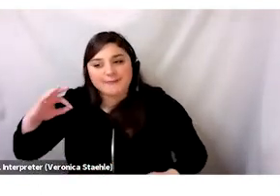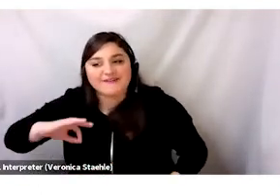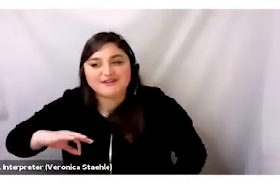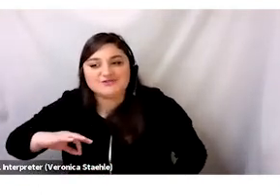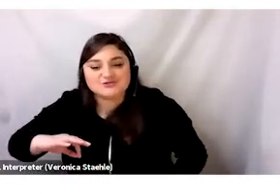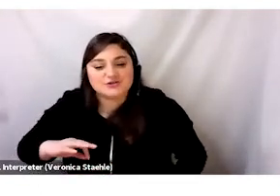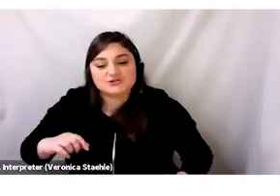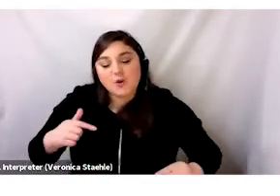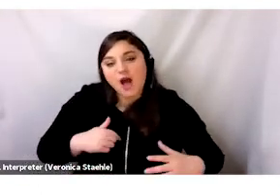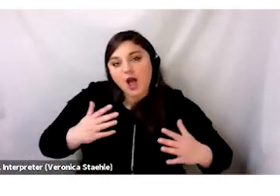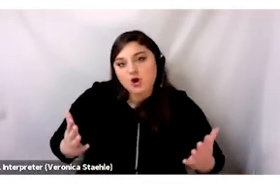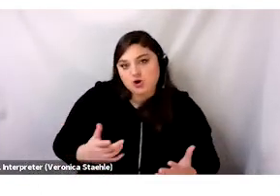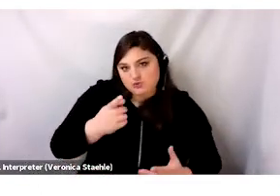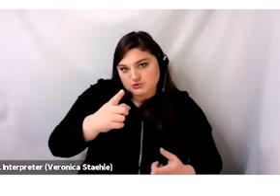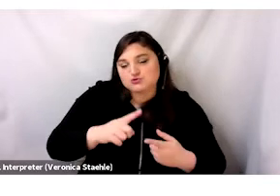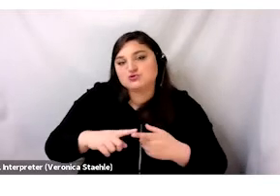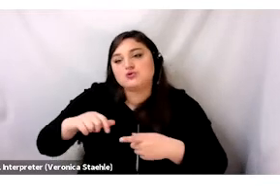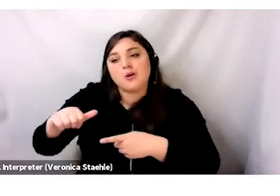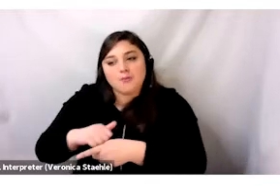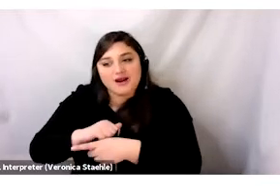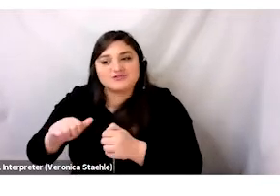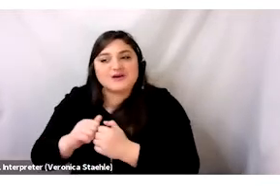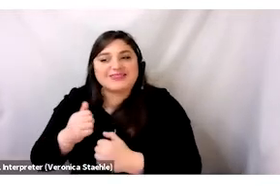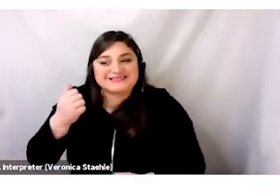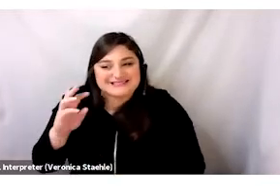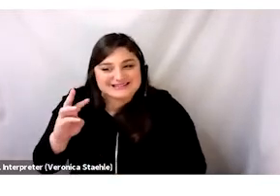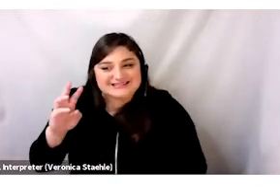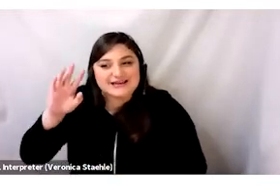to work with the 16 mindful breathing exercises.